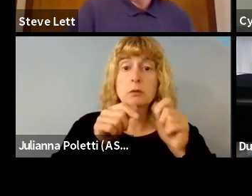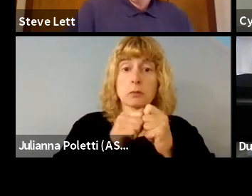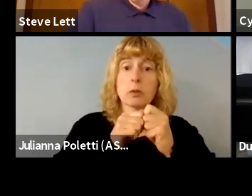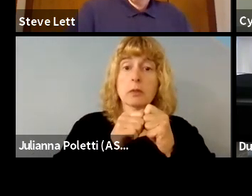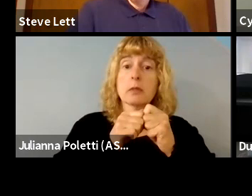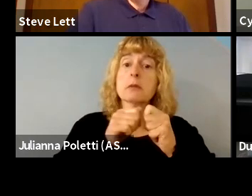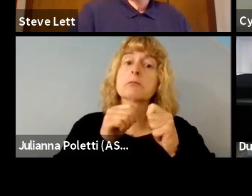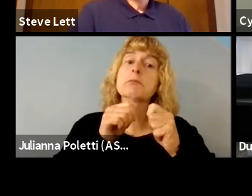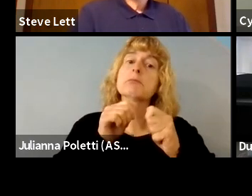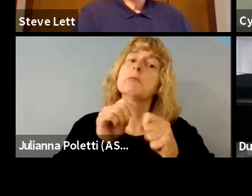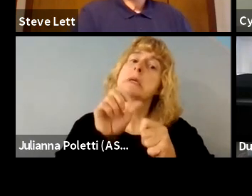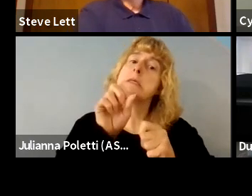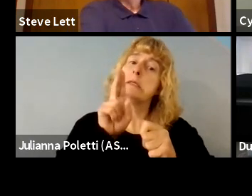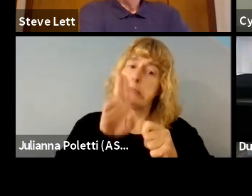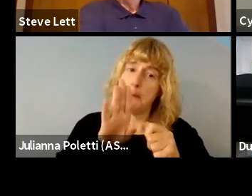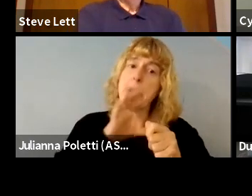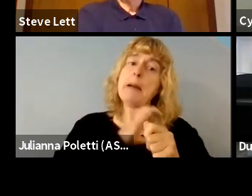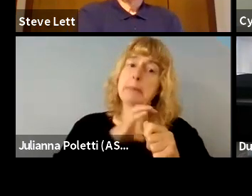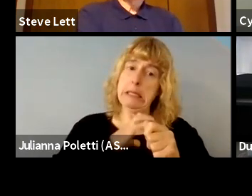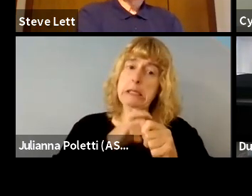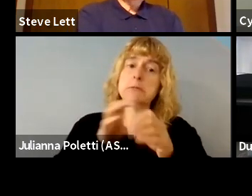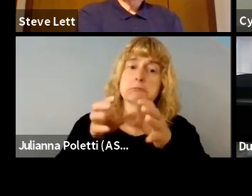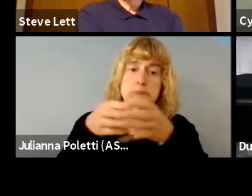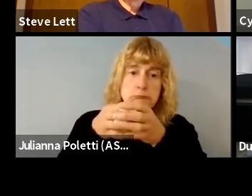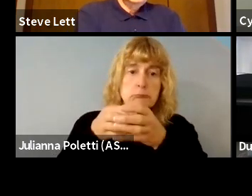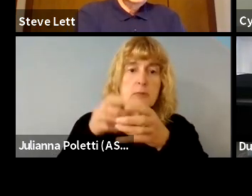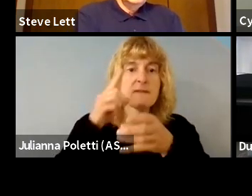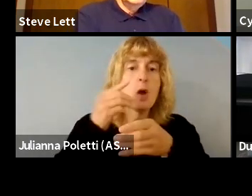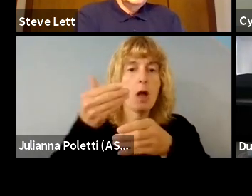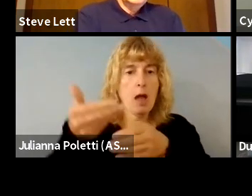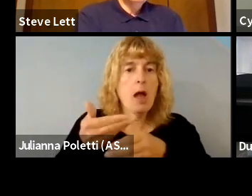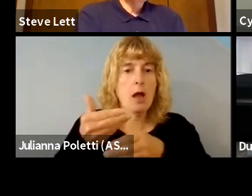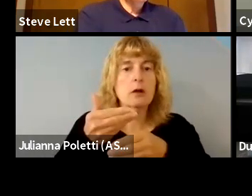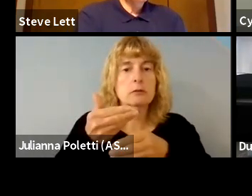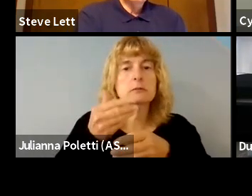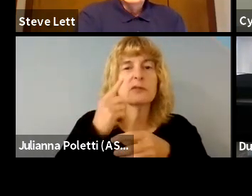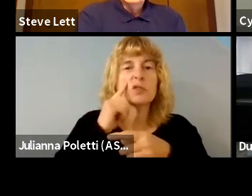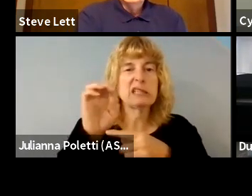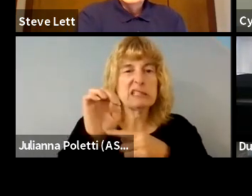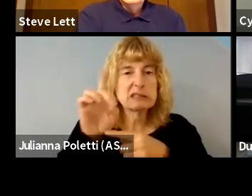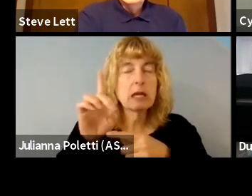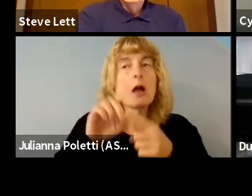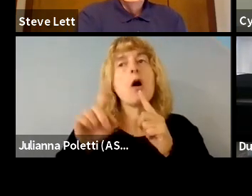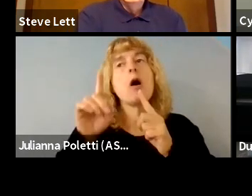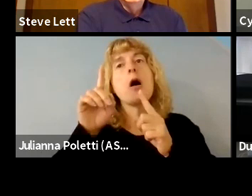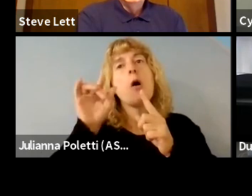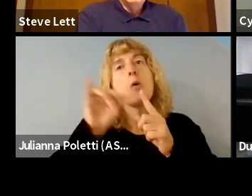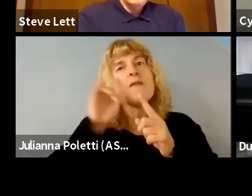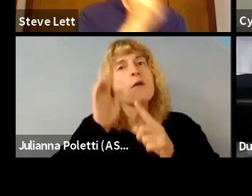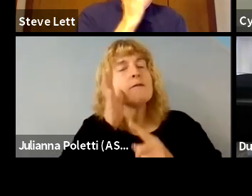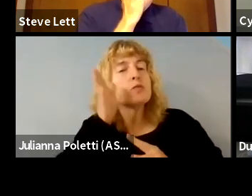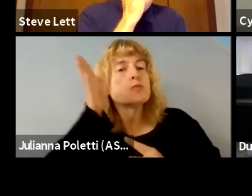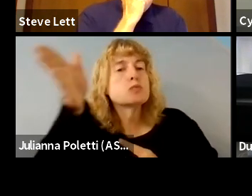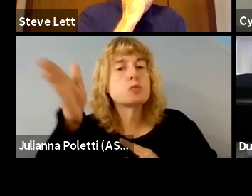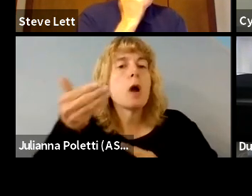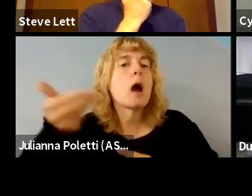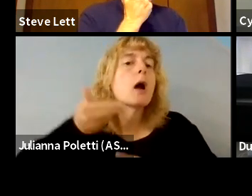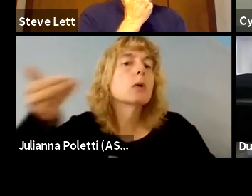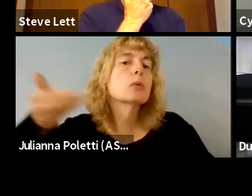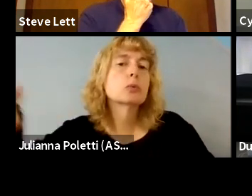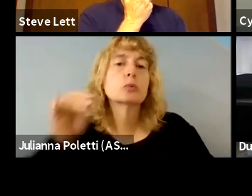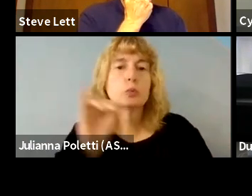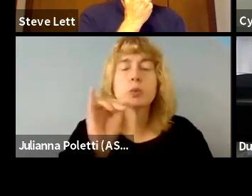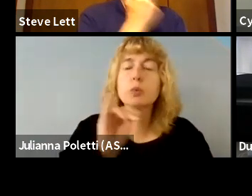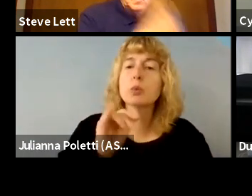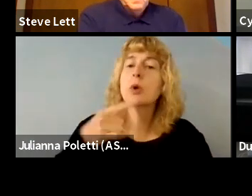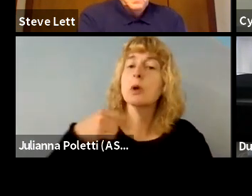a subcommittee, not only for the executive director, but I think for future hires as well. I think, as we've all kind of